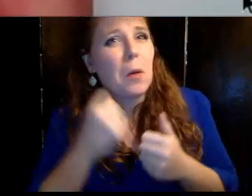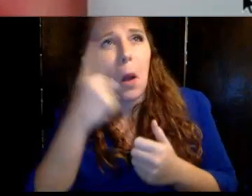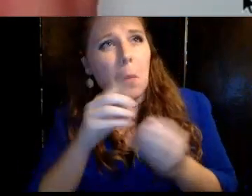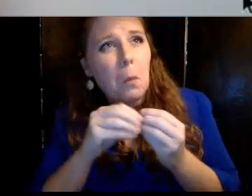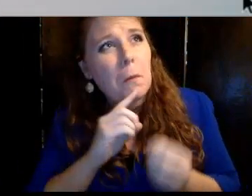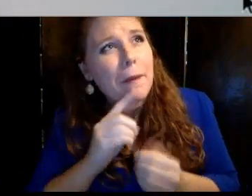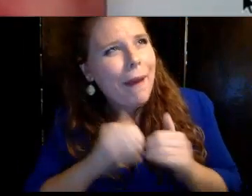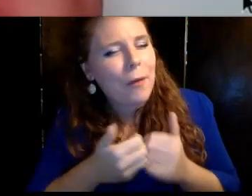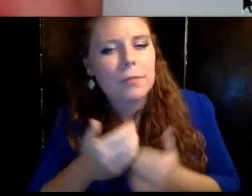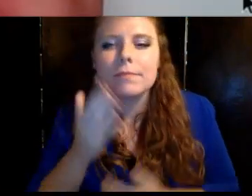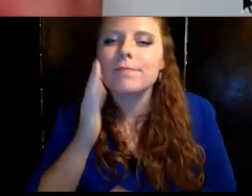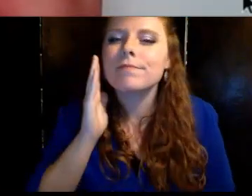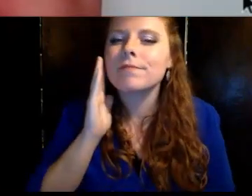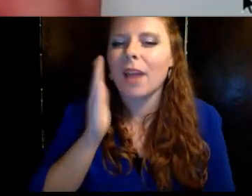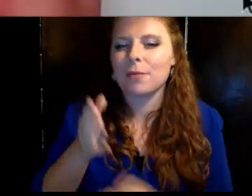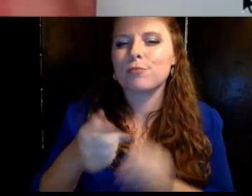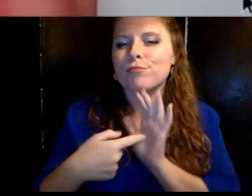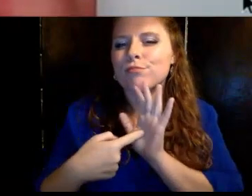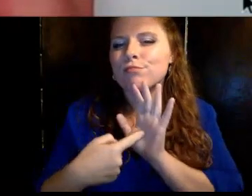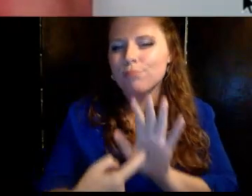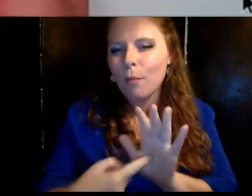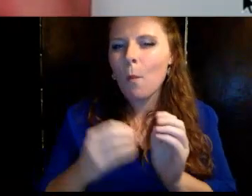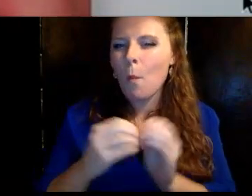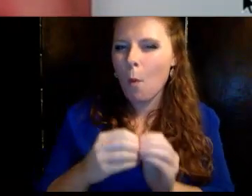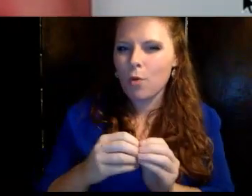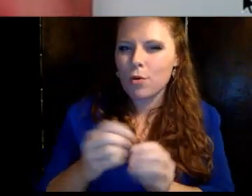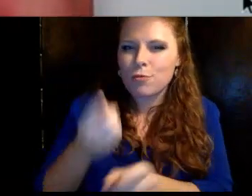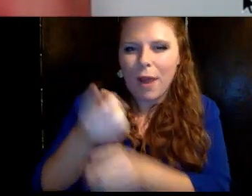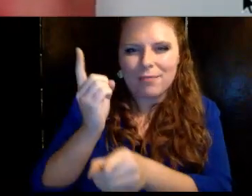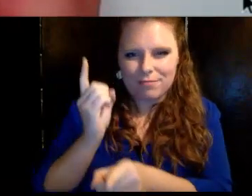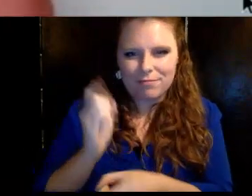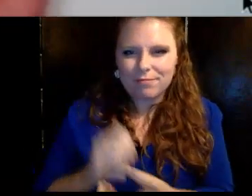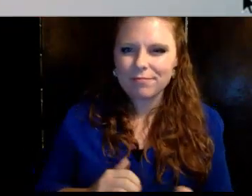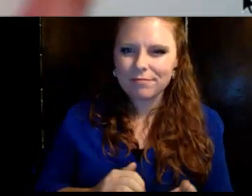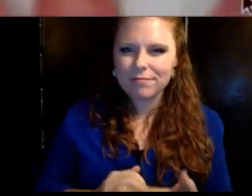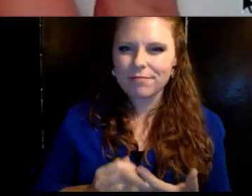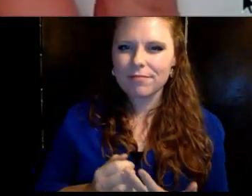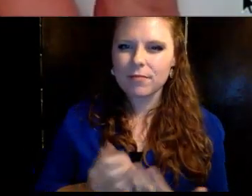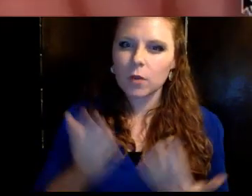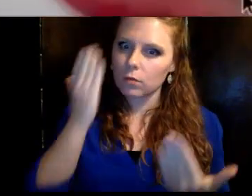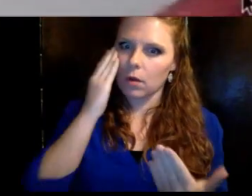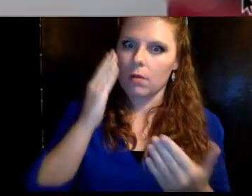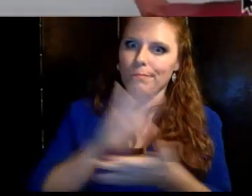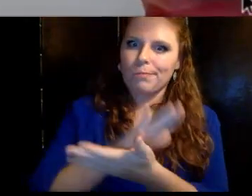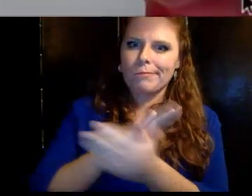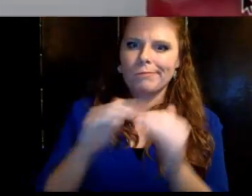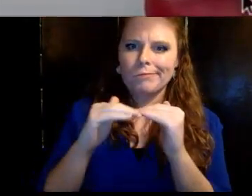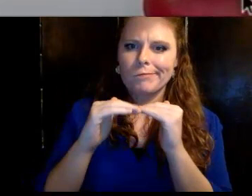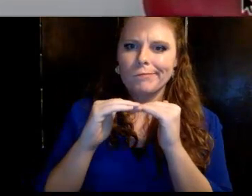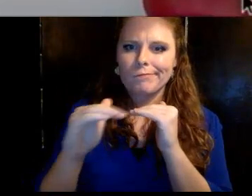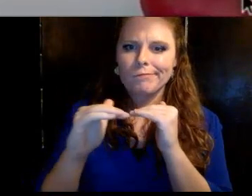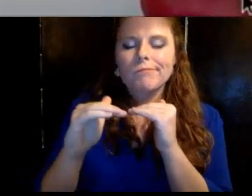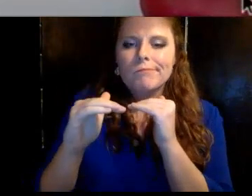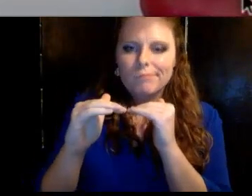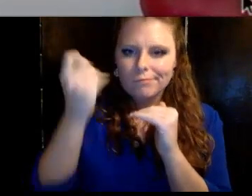believable. So how do we do that in our drawings and make things look right? So we know we're drawing on a flat piece of paper. We know